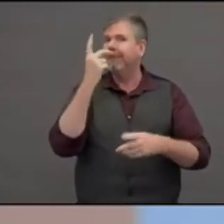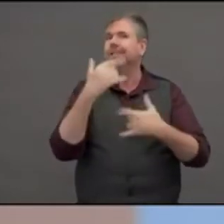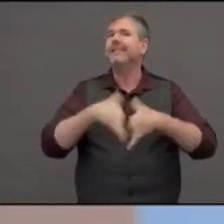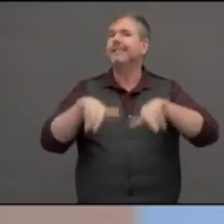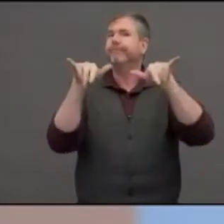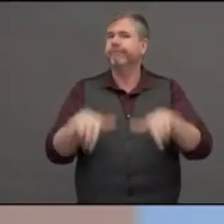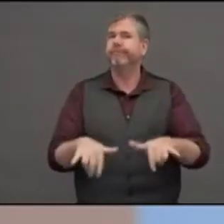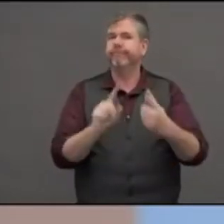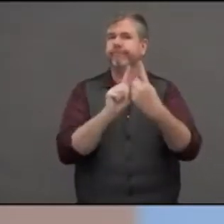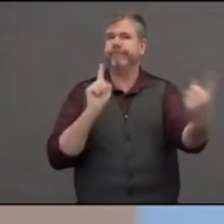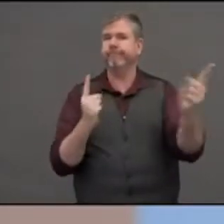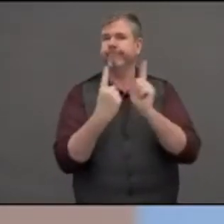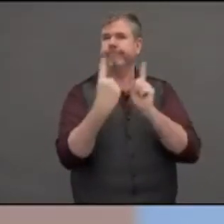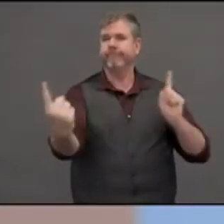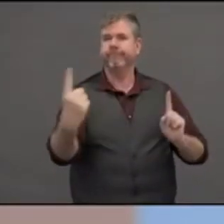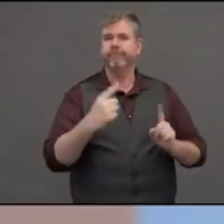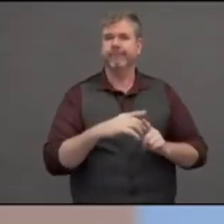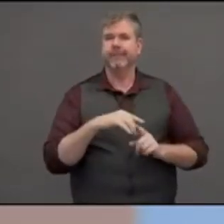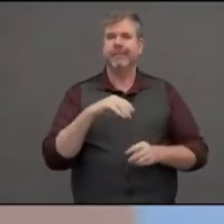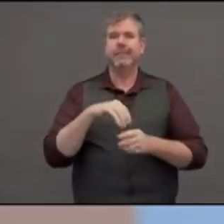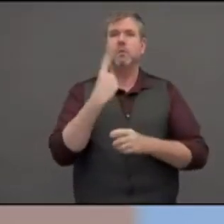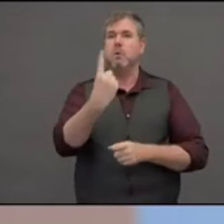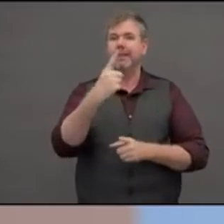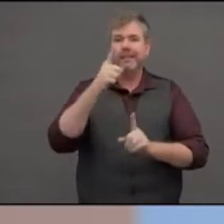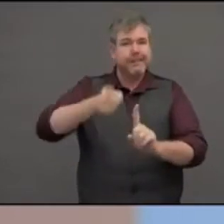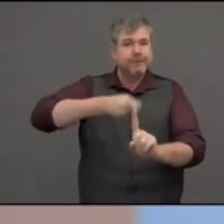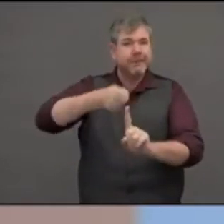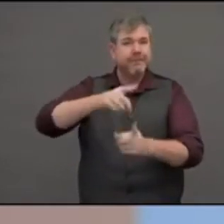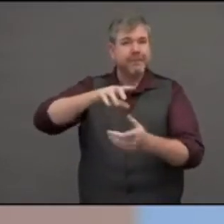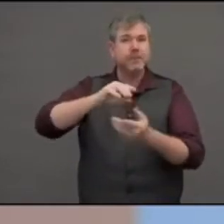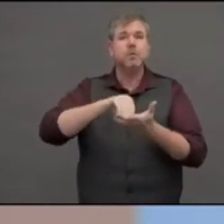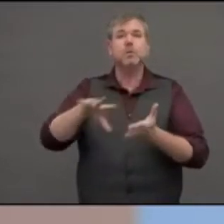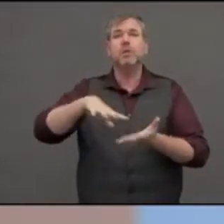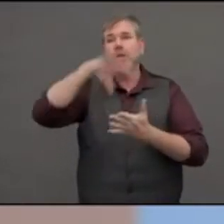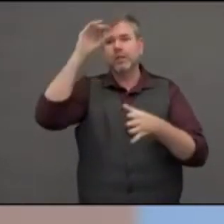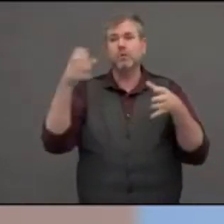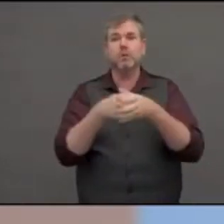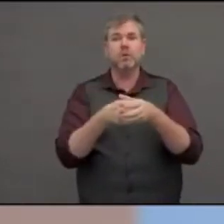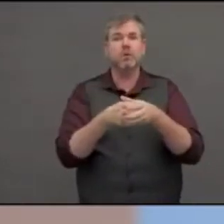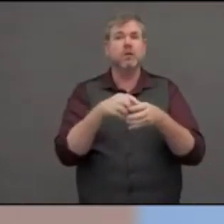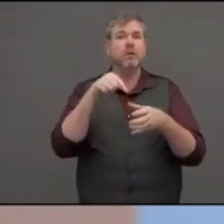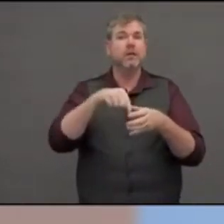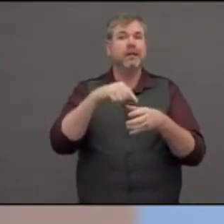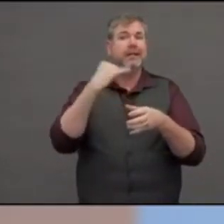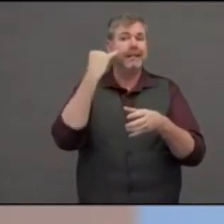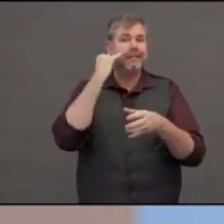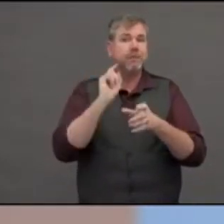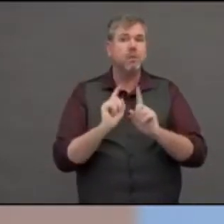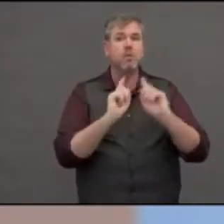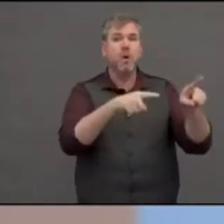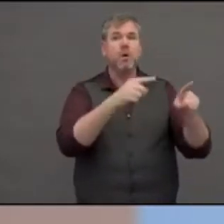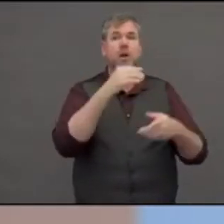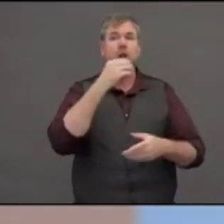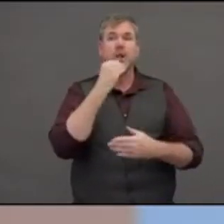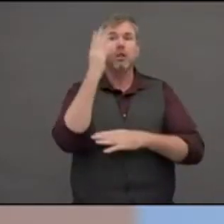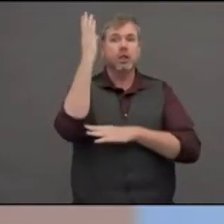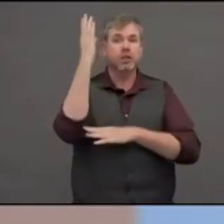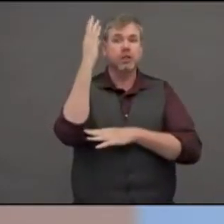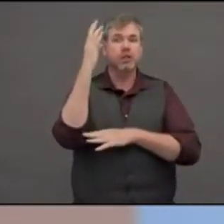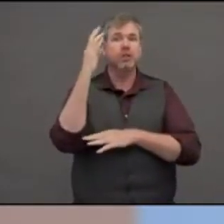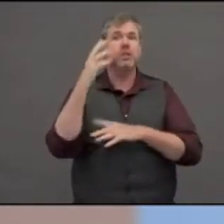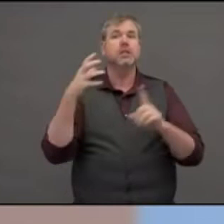school in-person instruction. That means that when they go to a lunch environment, they're supported by their staff member that also is